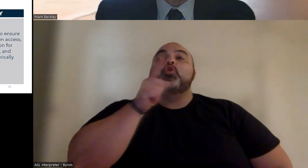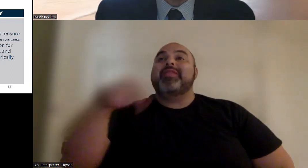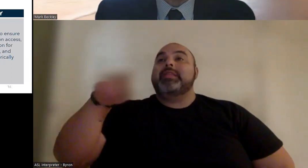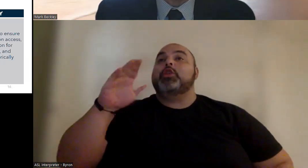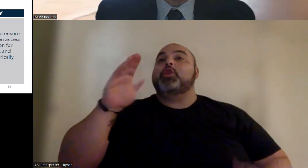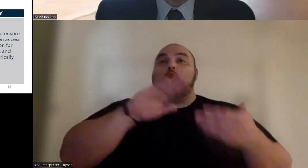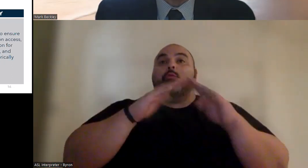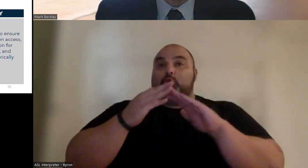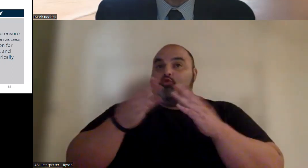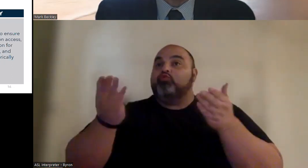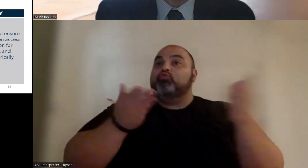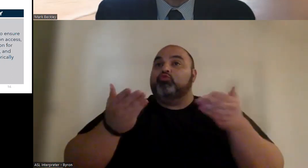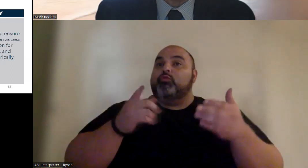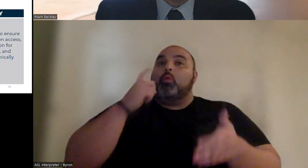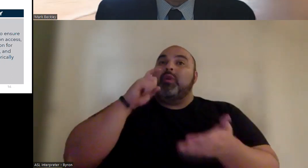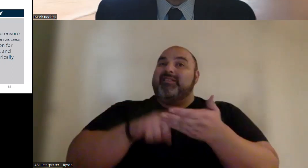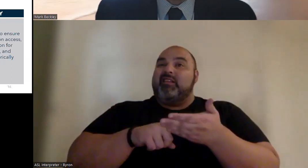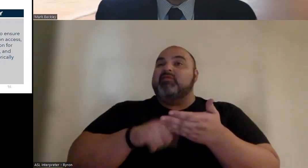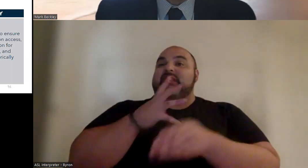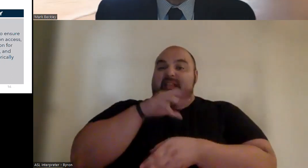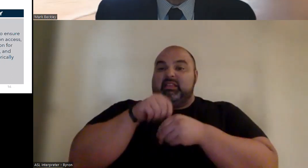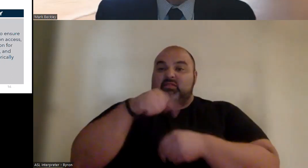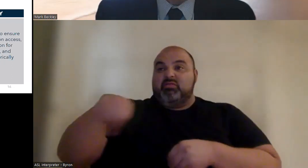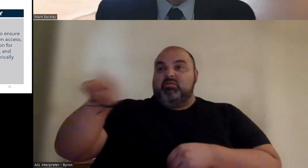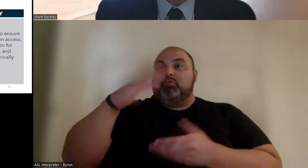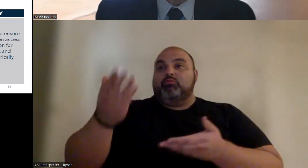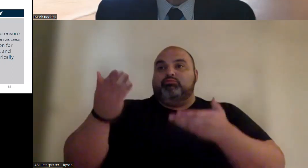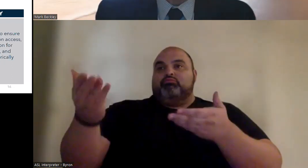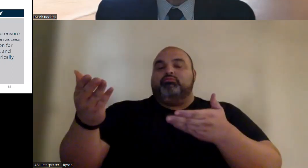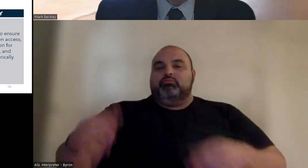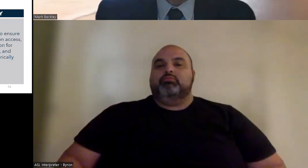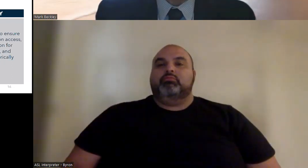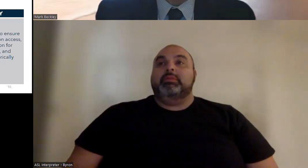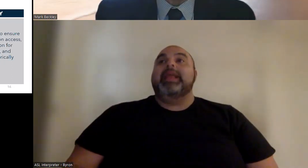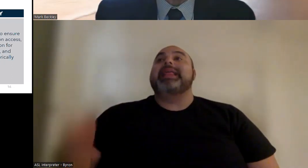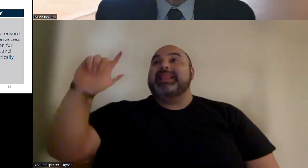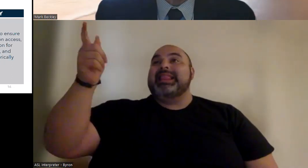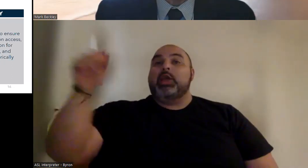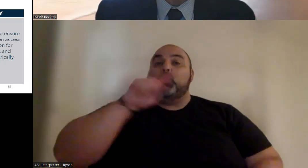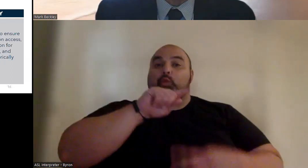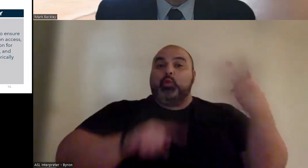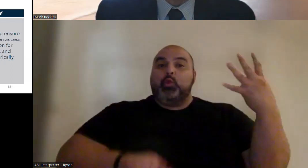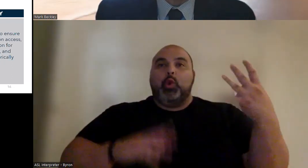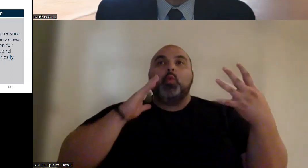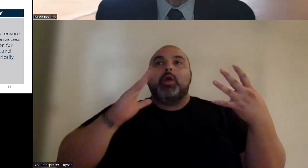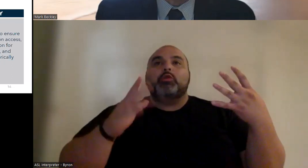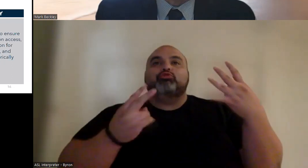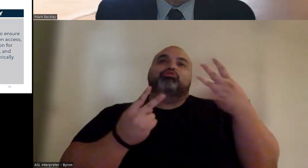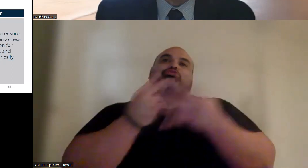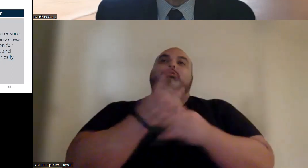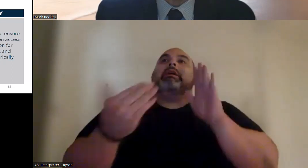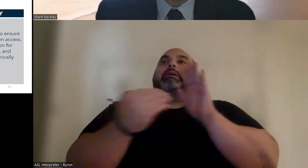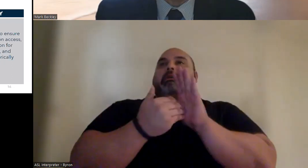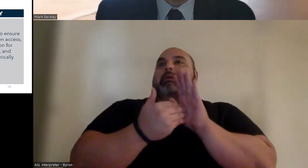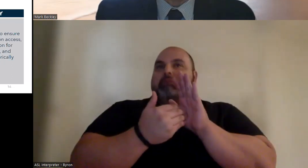recognized in these recommendations. We will revisit these principles again later in the meeting and provide an opportunity for